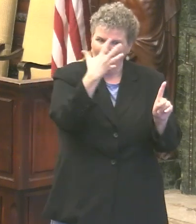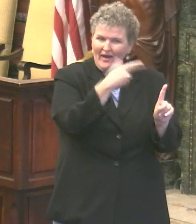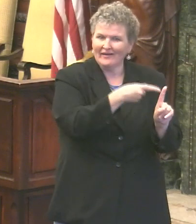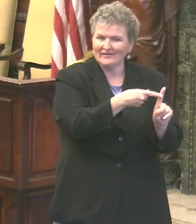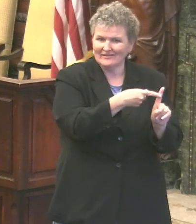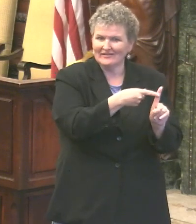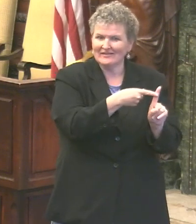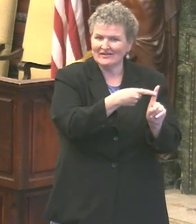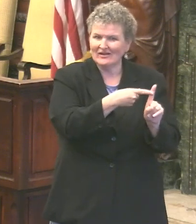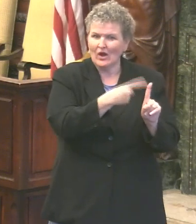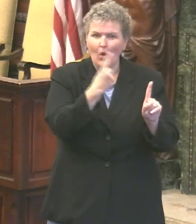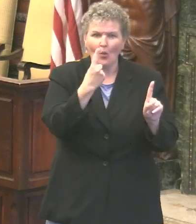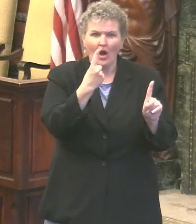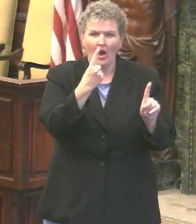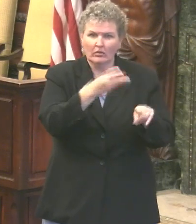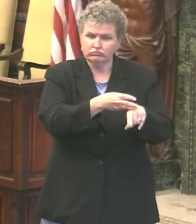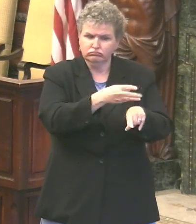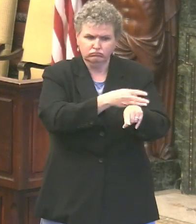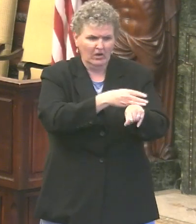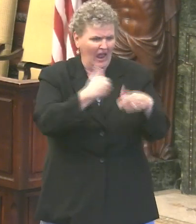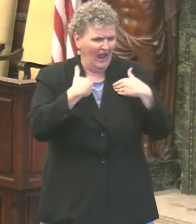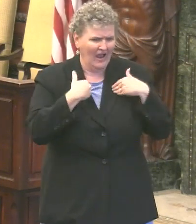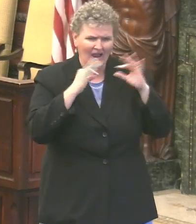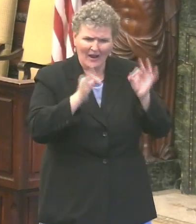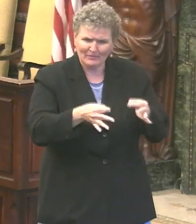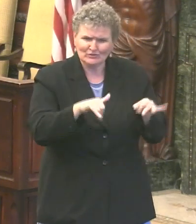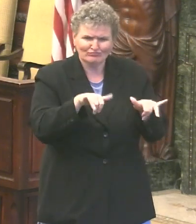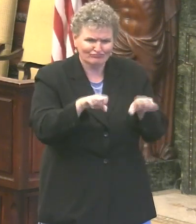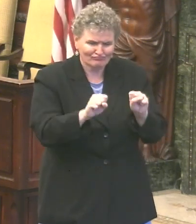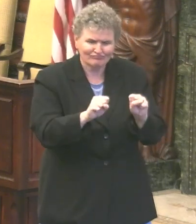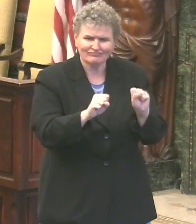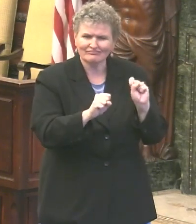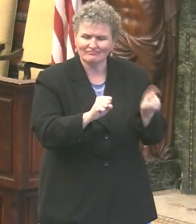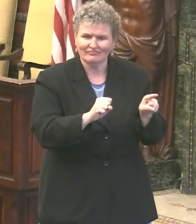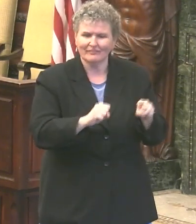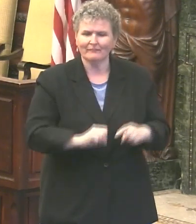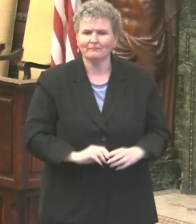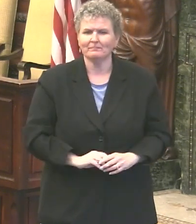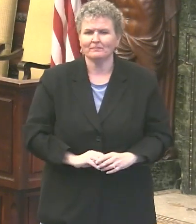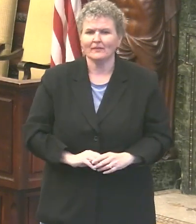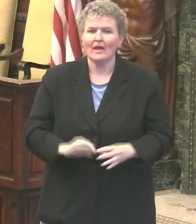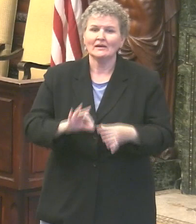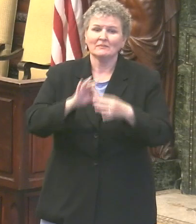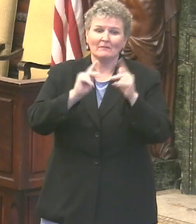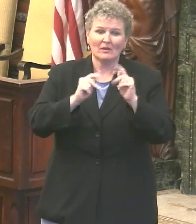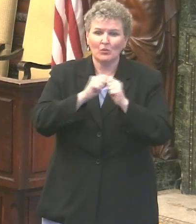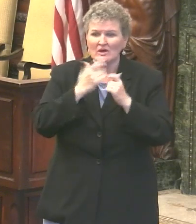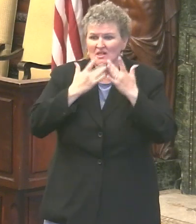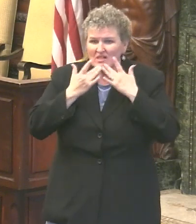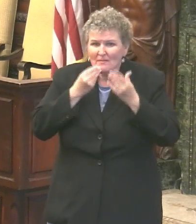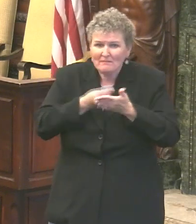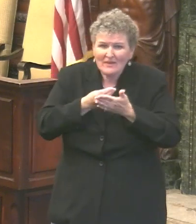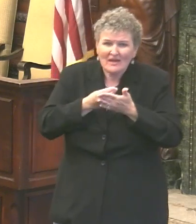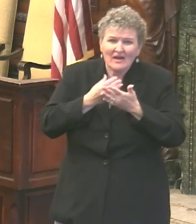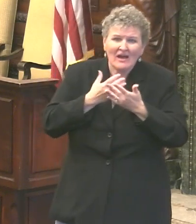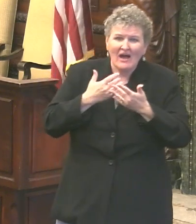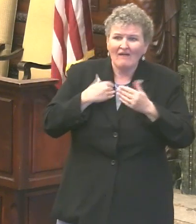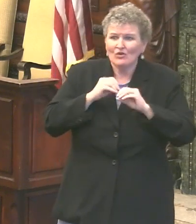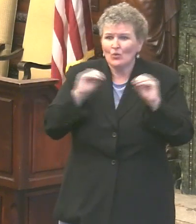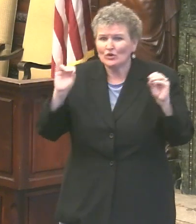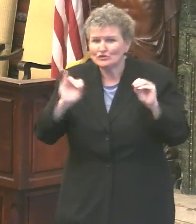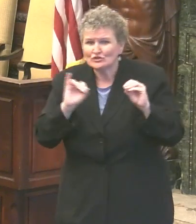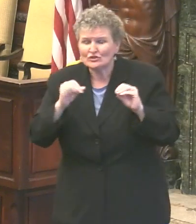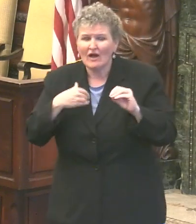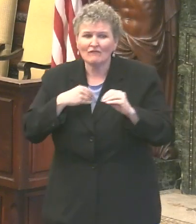can always do better. We're particularly interested in people who are may not have that much money, may not have insurance, may not have cars. We're